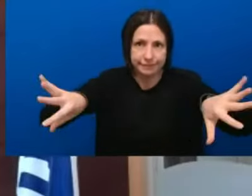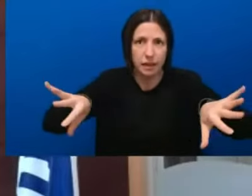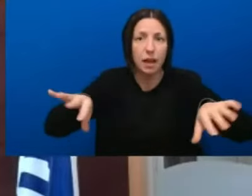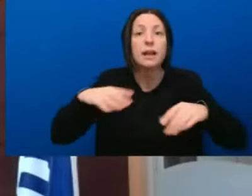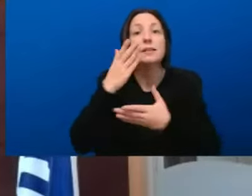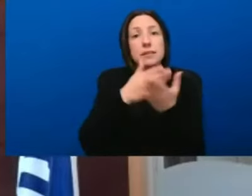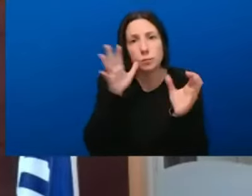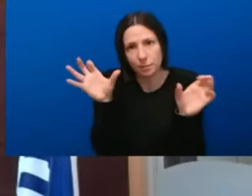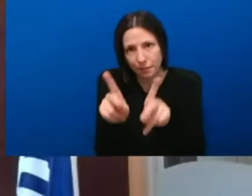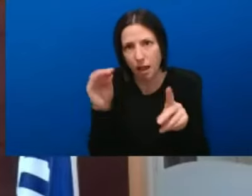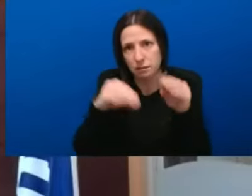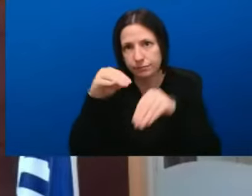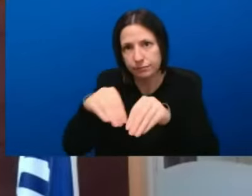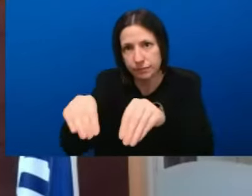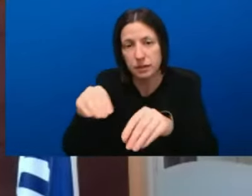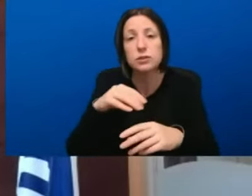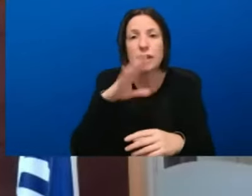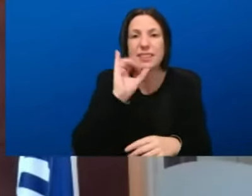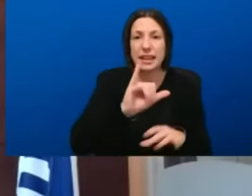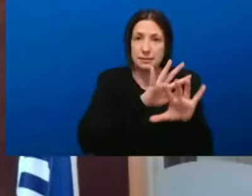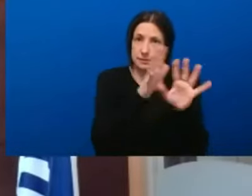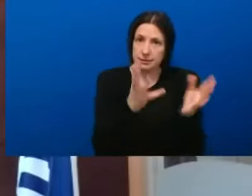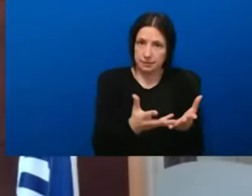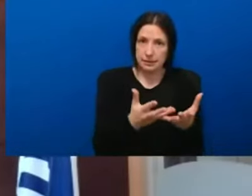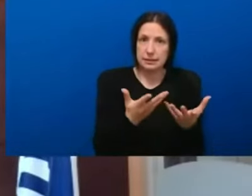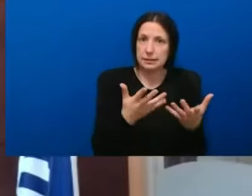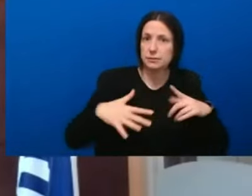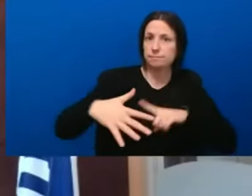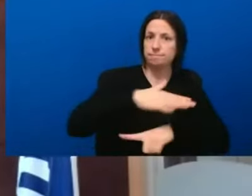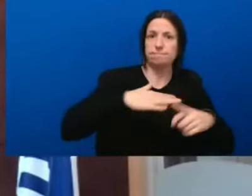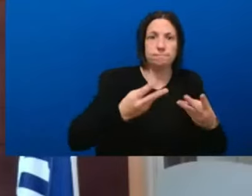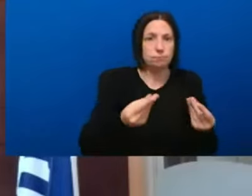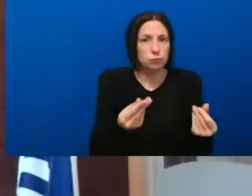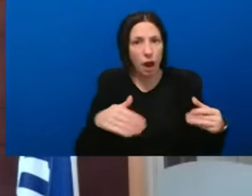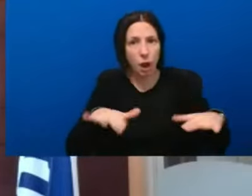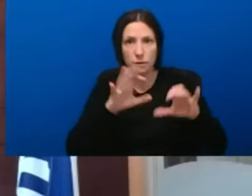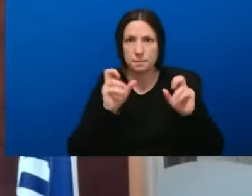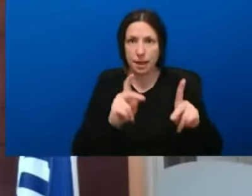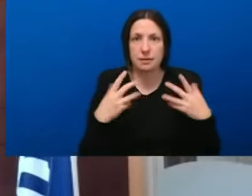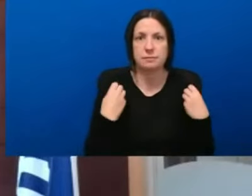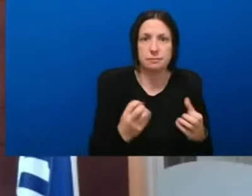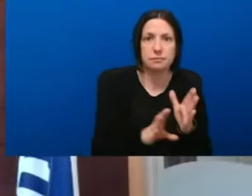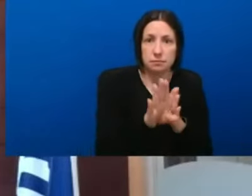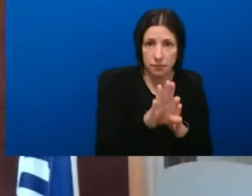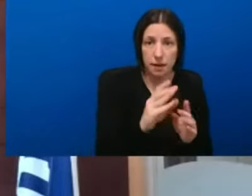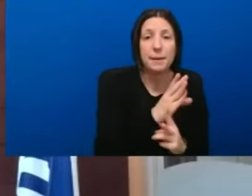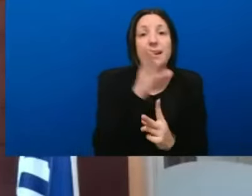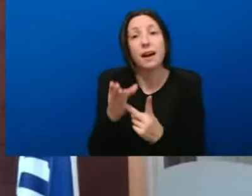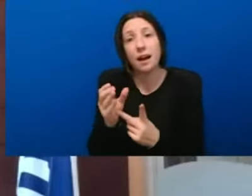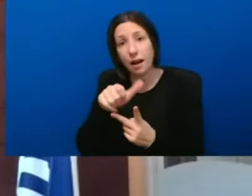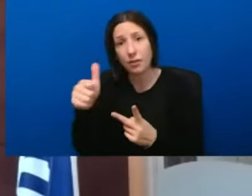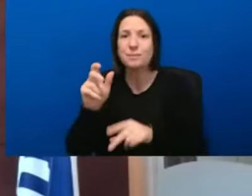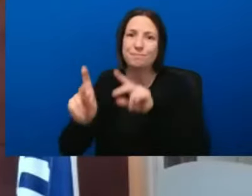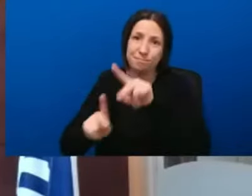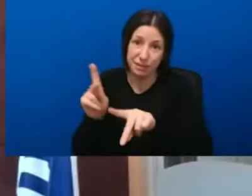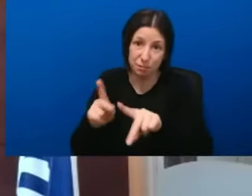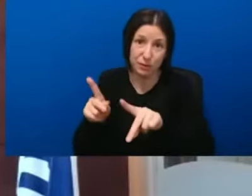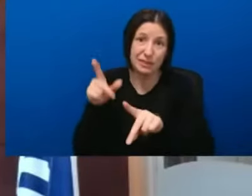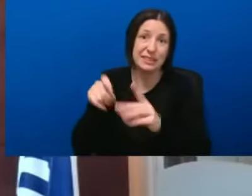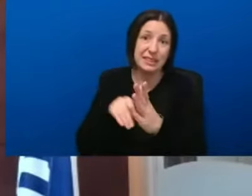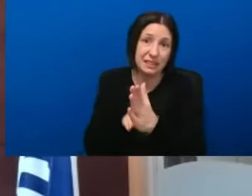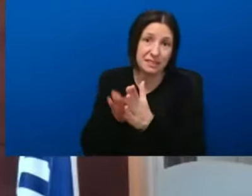recovery that is super important to the organization is the human recovery. As Minister Ralston has mentioned, this fire season has been extremely